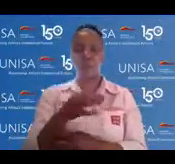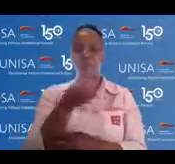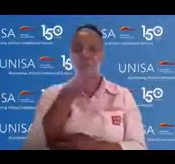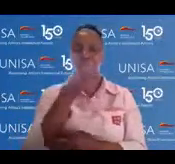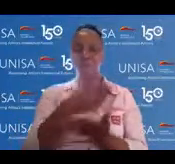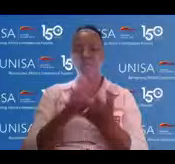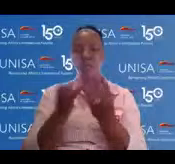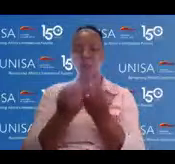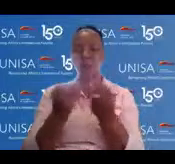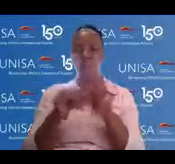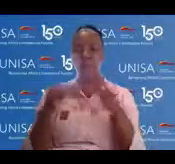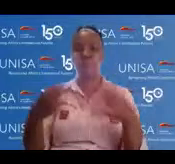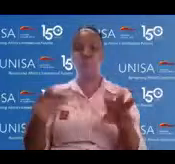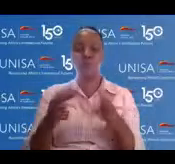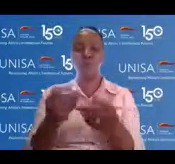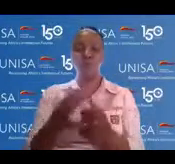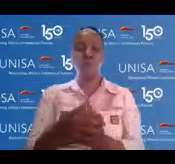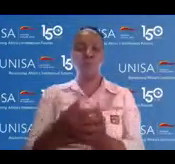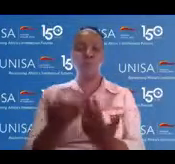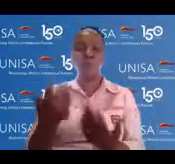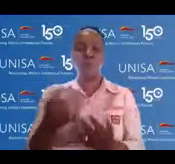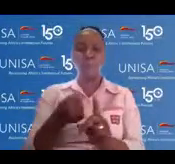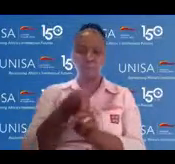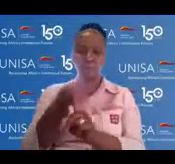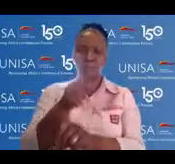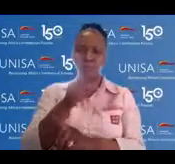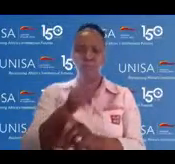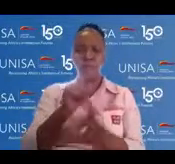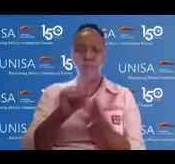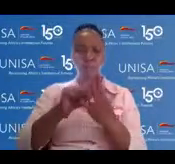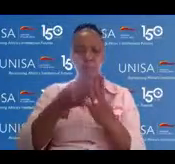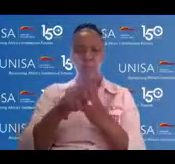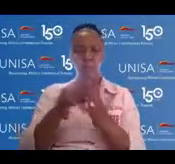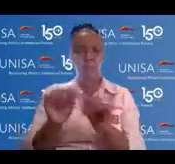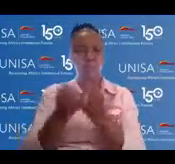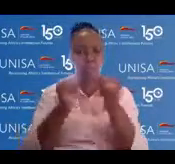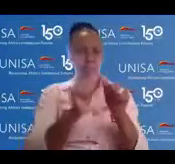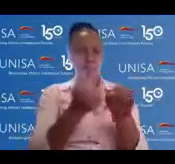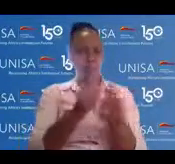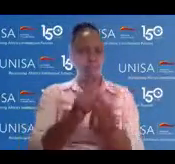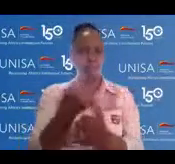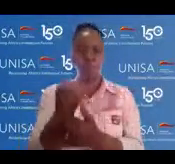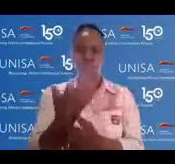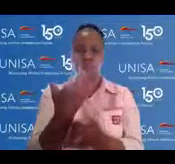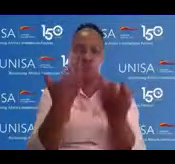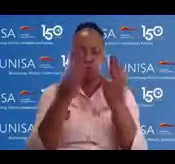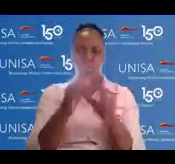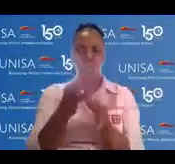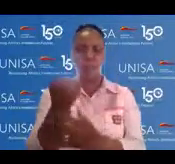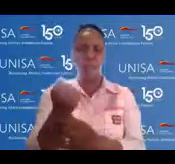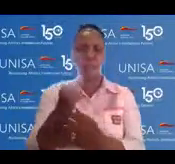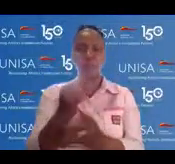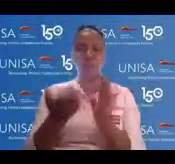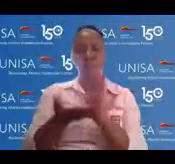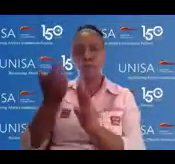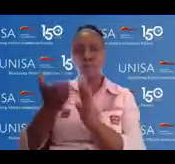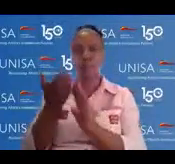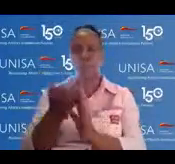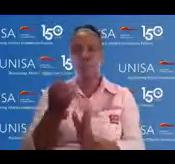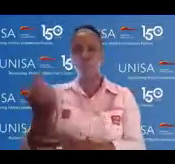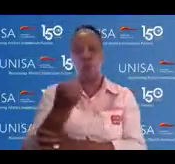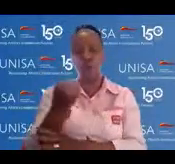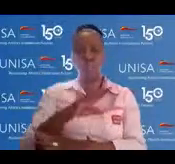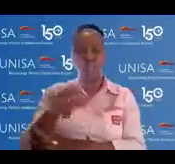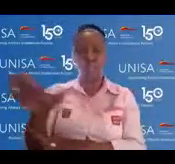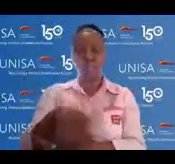quickly stress that point. And, you know, one of our challenges that students have is that they forget they need to upload it on both spaces. And I think you mentioned something